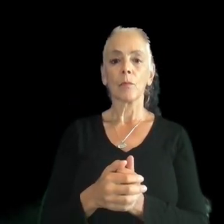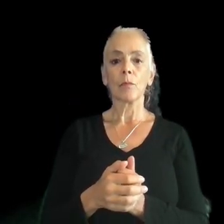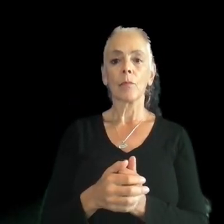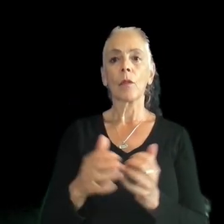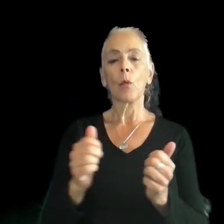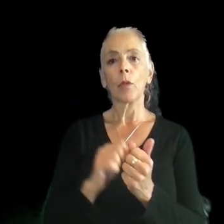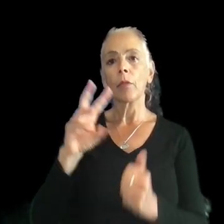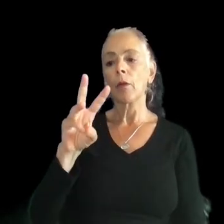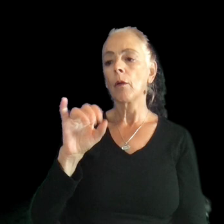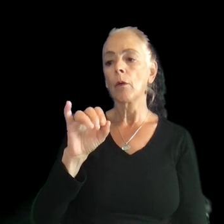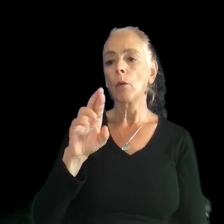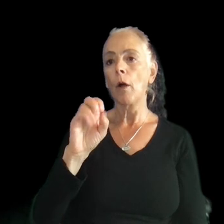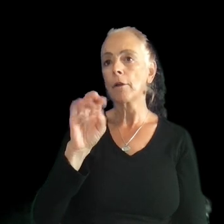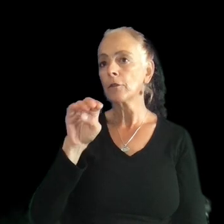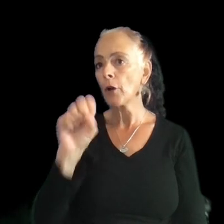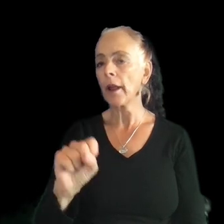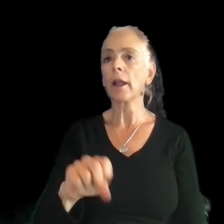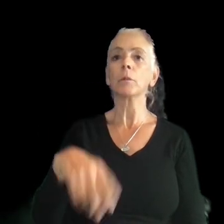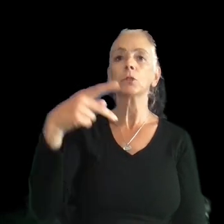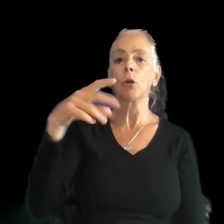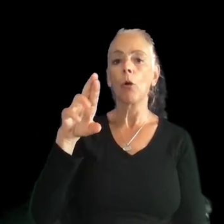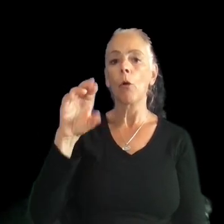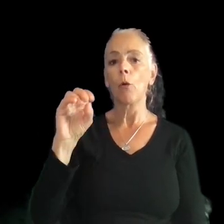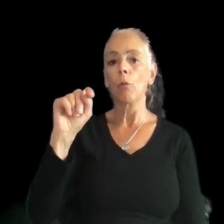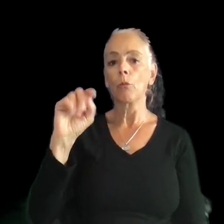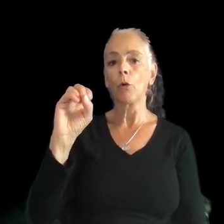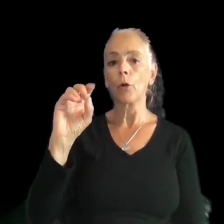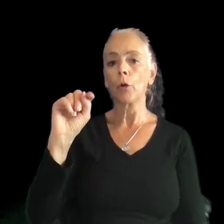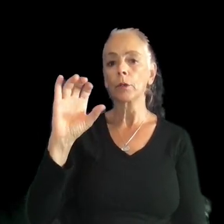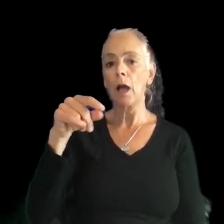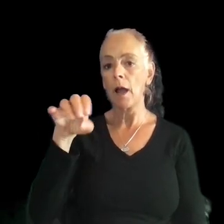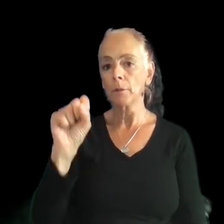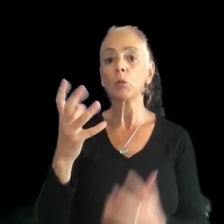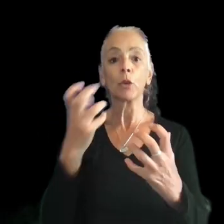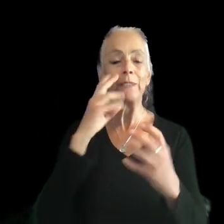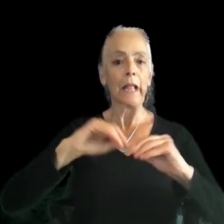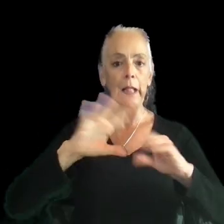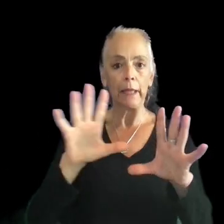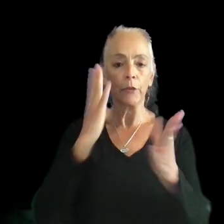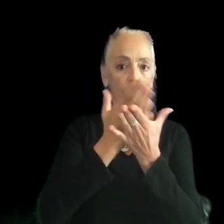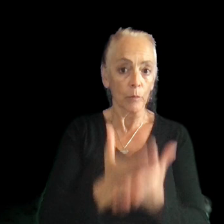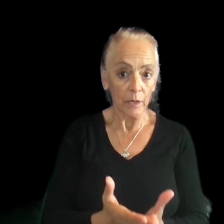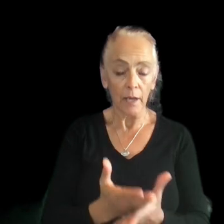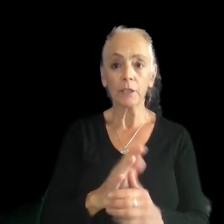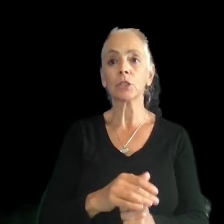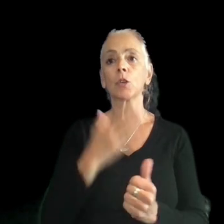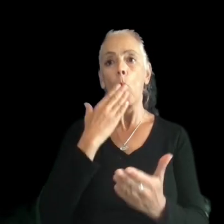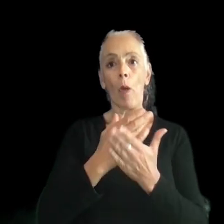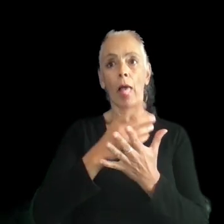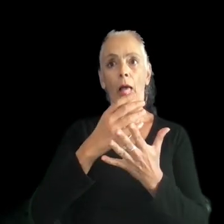wireframes uh prototypes all the way through uh we want to see clear documentation um well written out but not